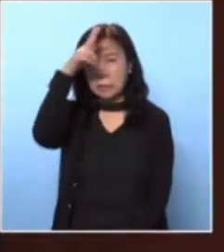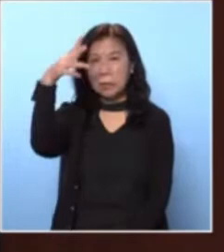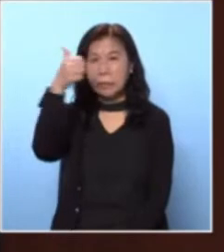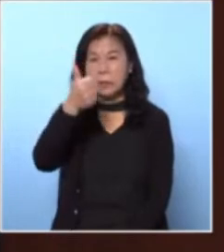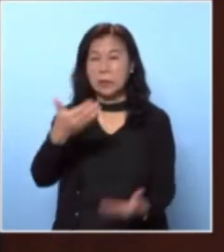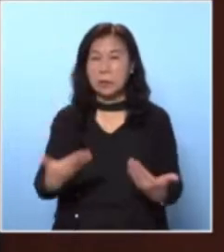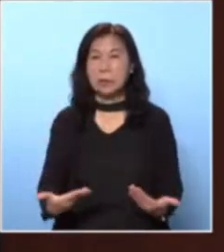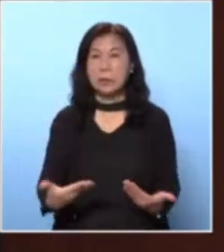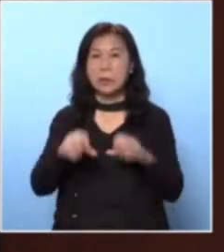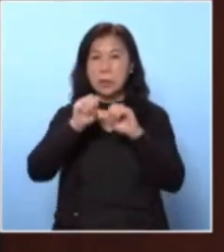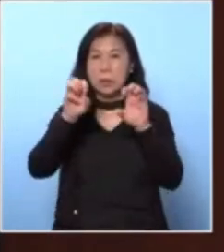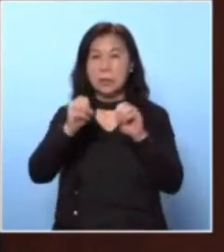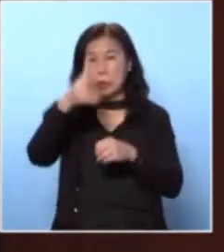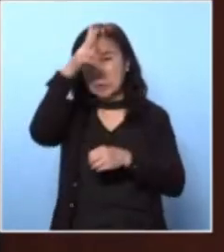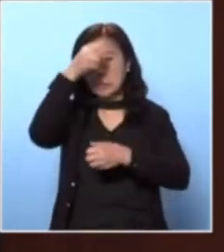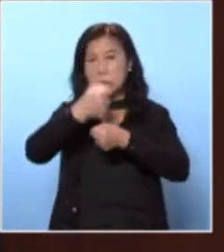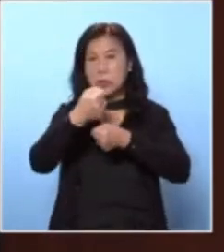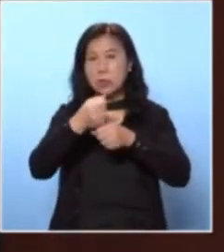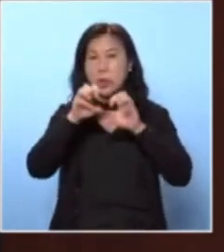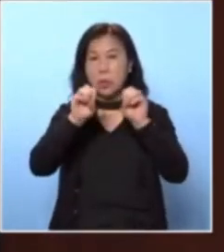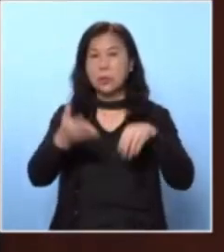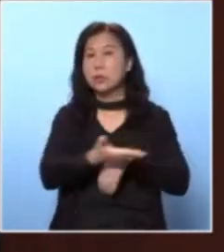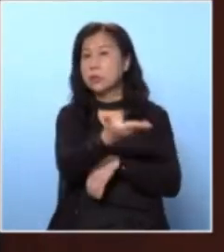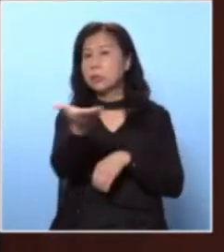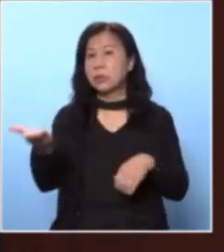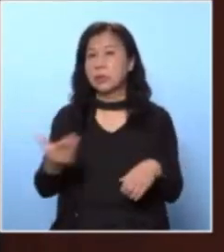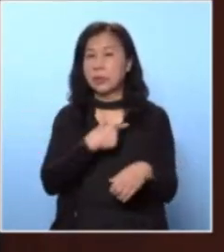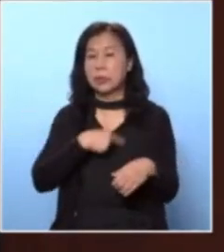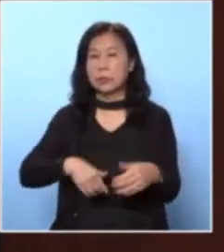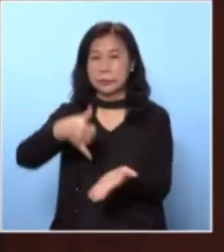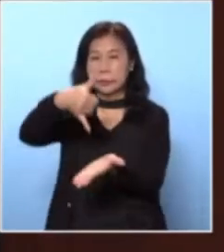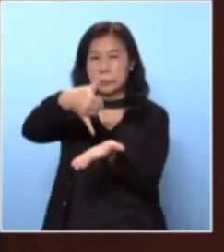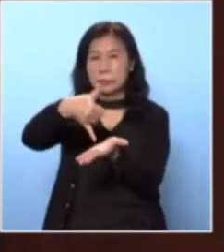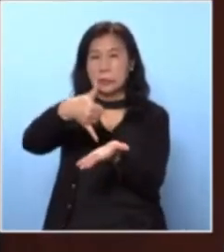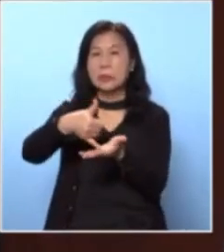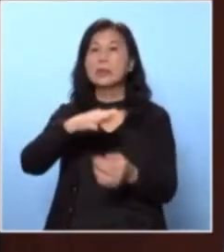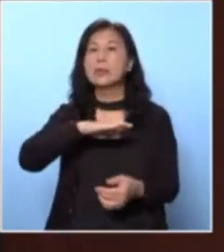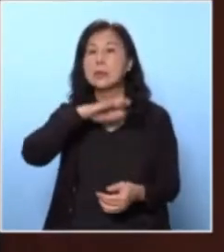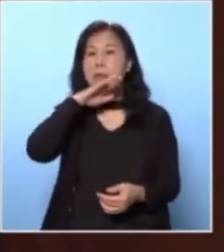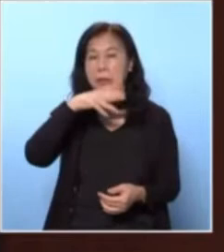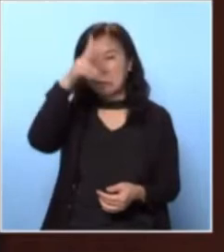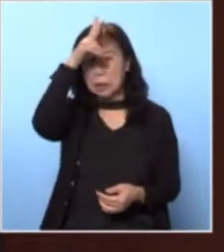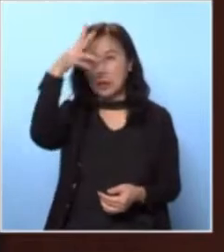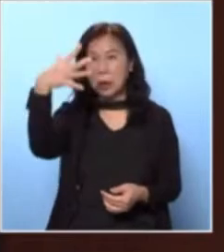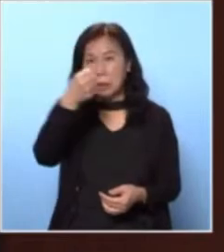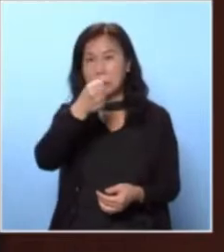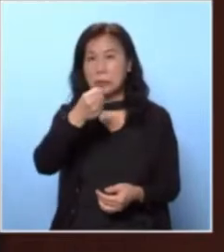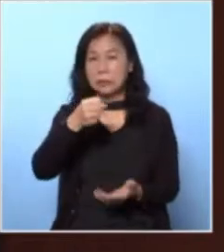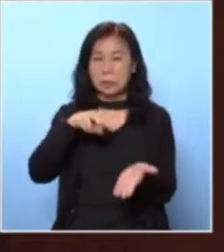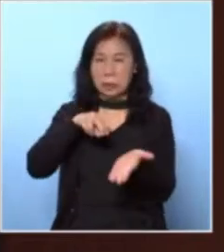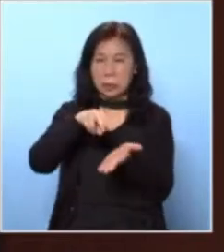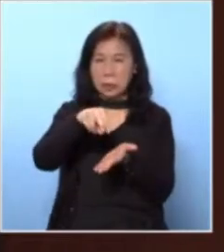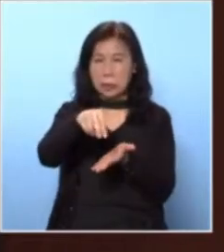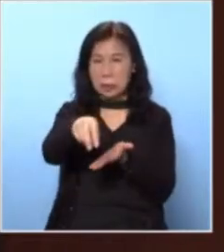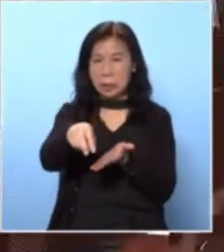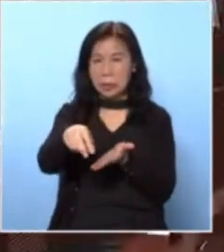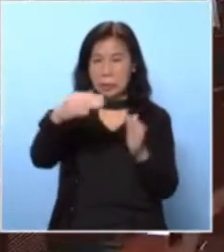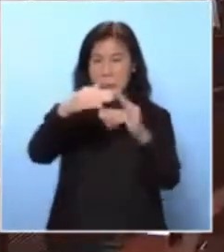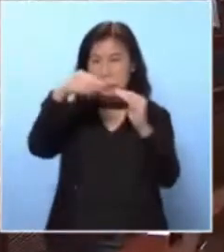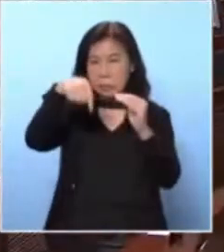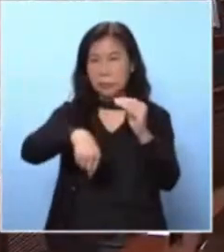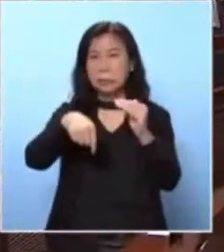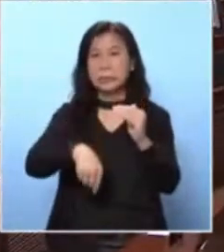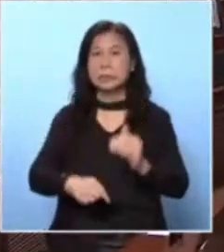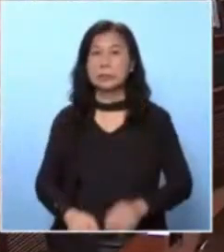The Chief Executive will deliver the policy address to the Council. Members, please remain standing while the Chief Executive enters